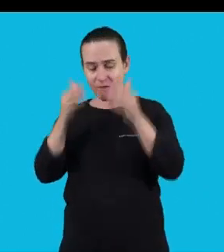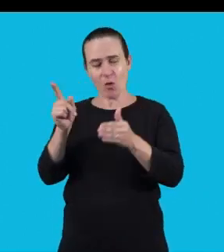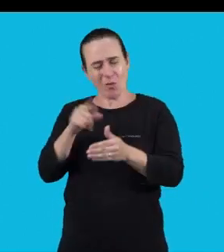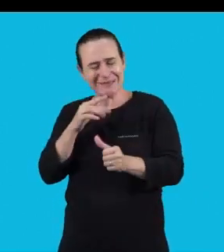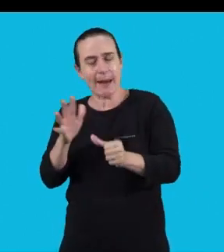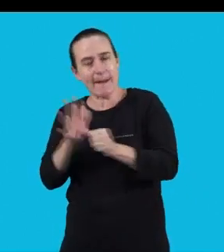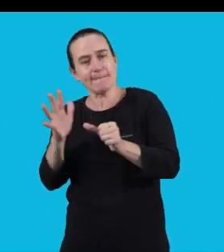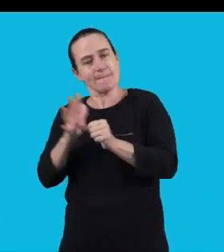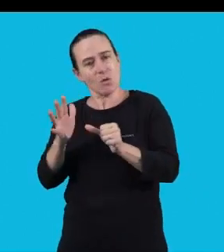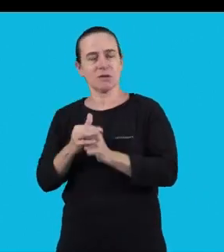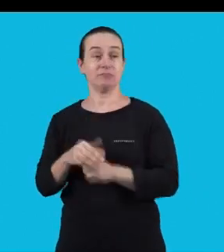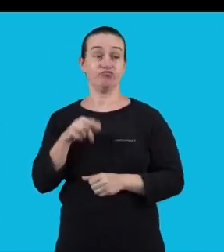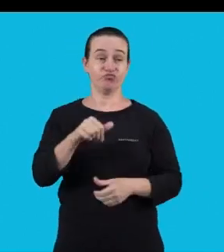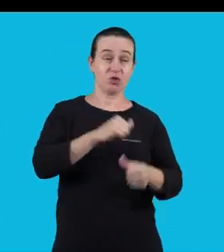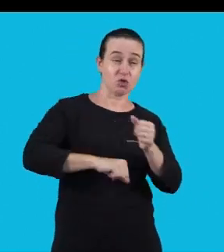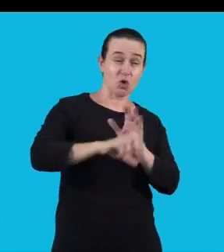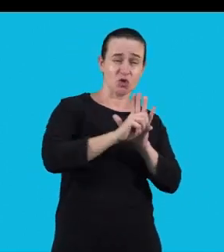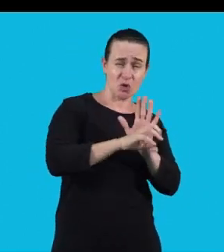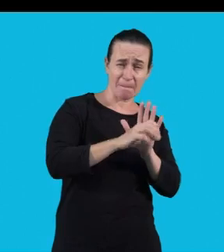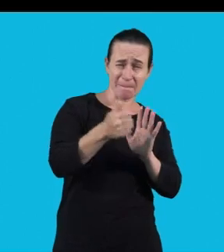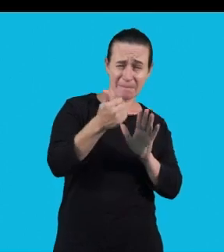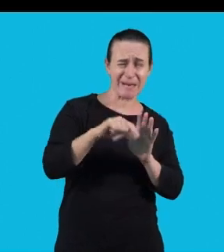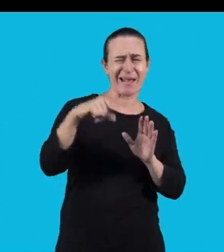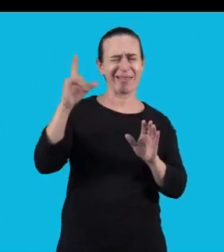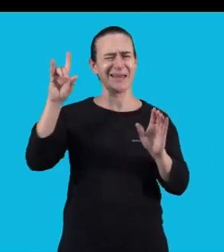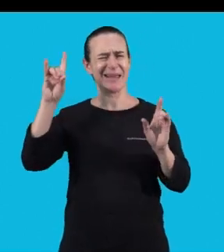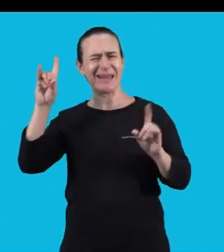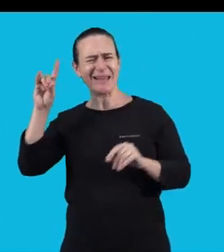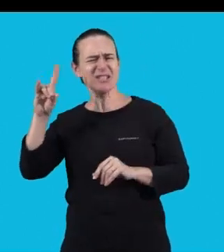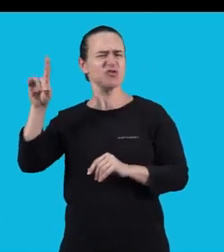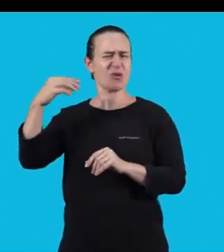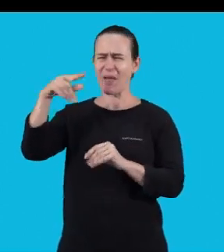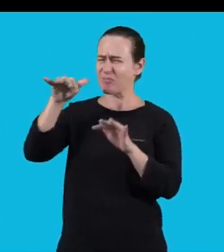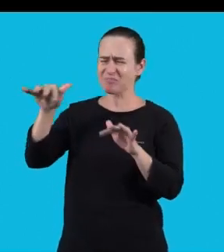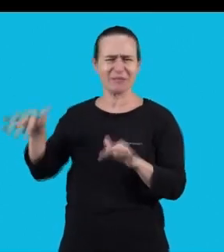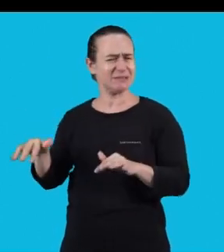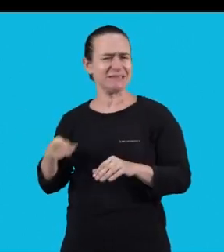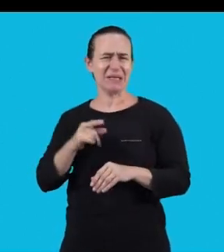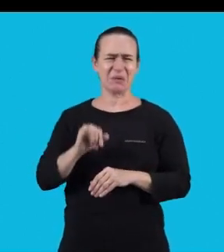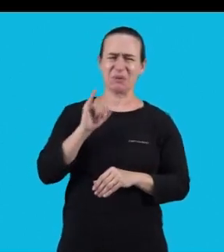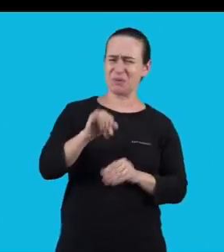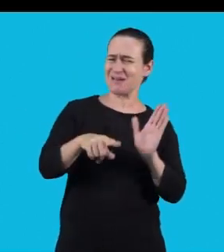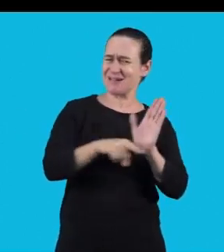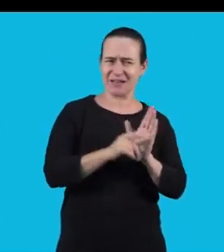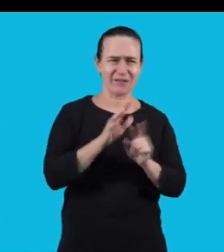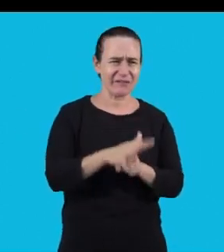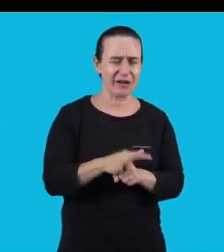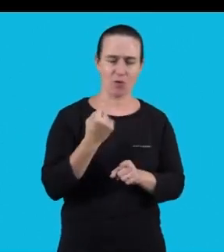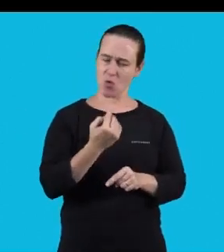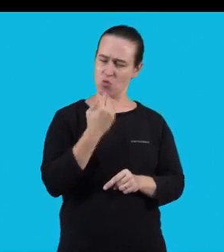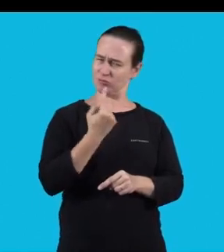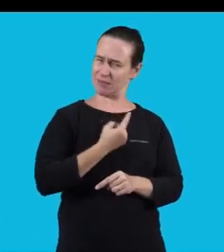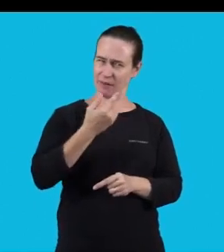is important. With social media, keeping up with other Instagrammers are having a devastating effect on